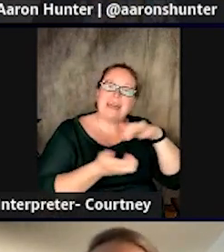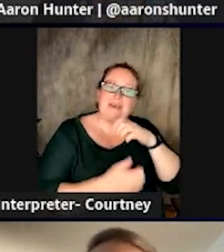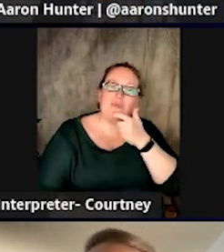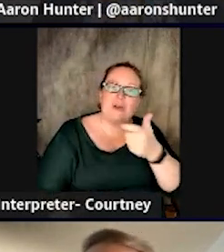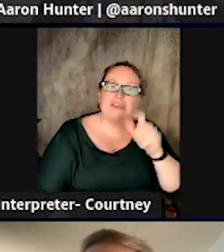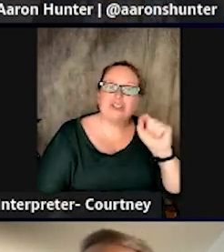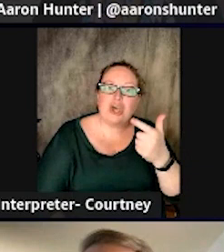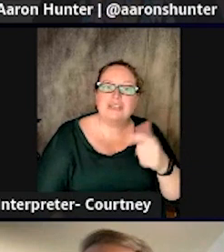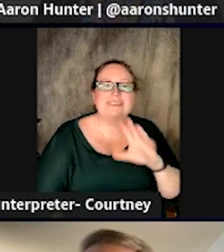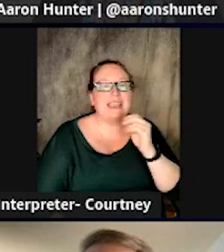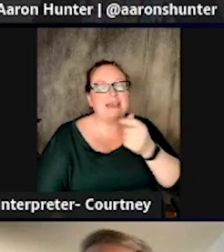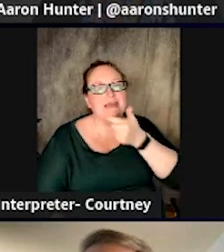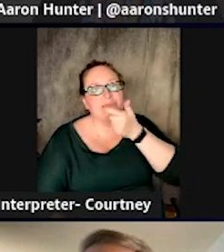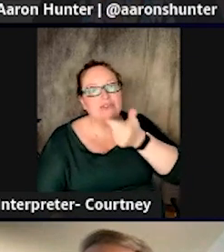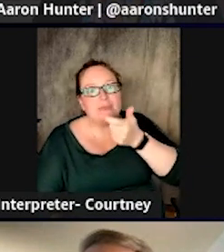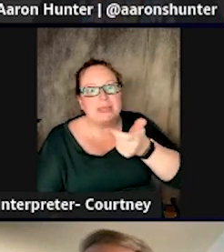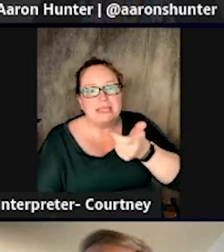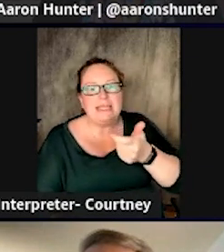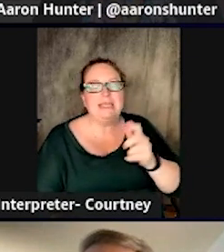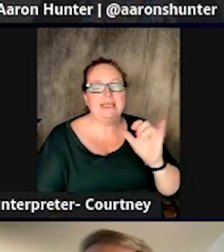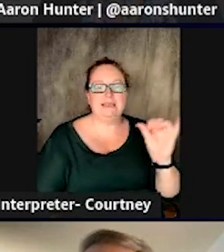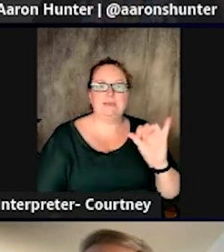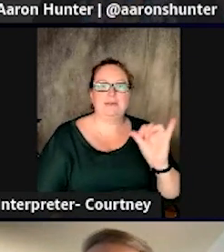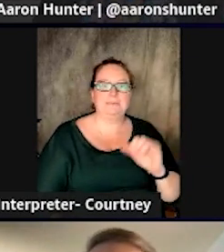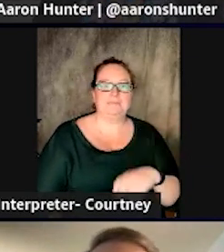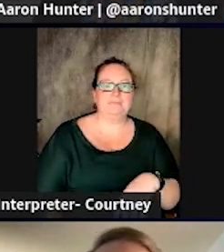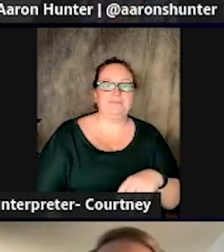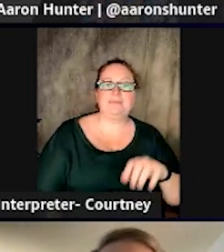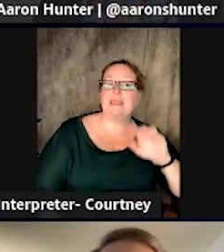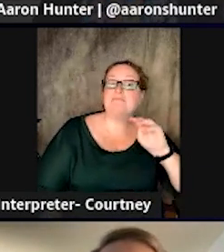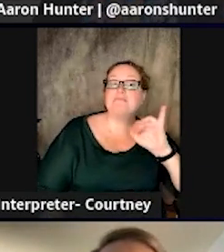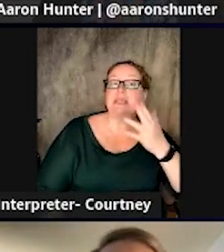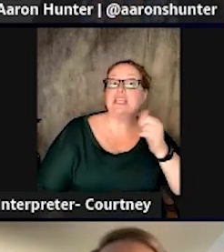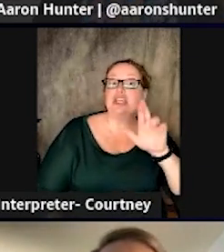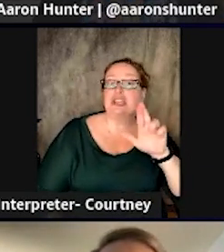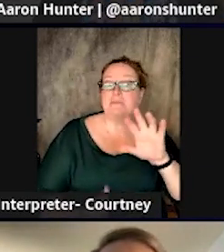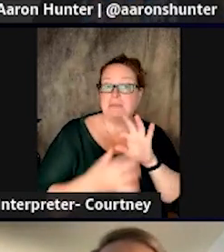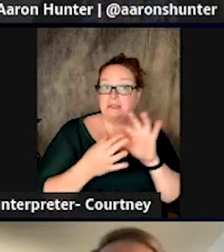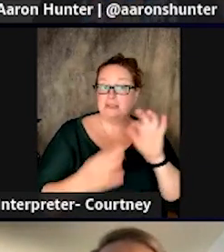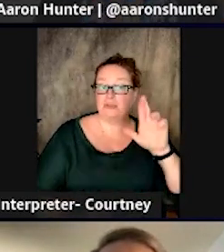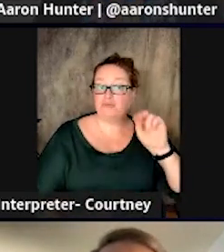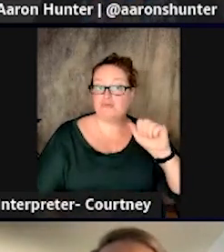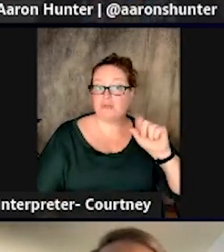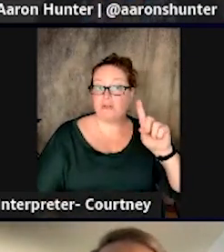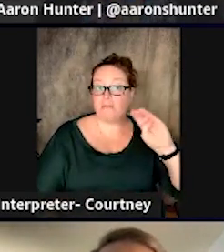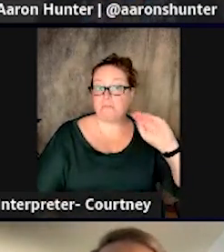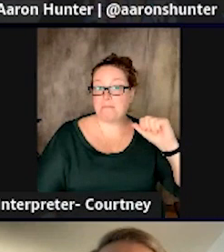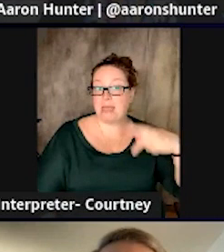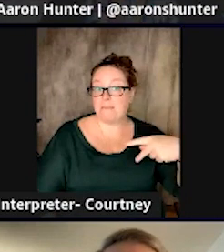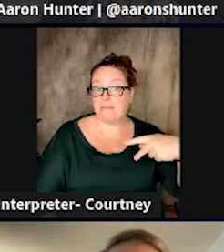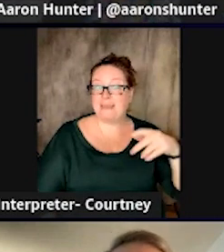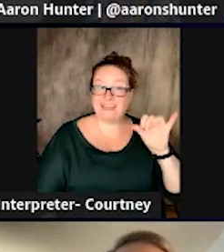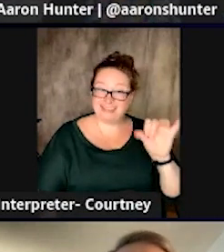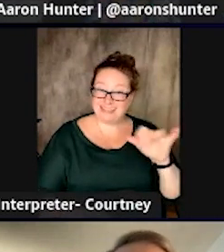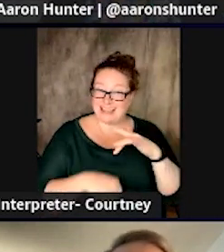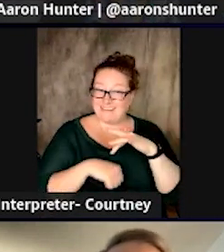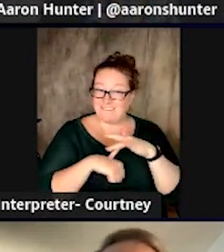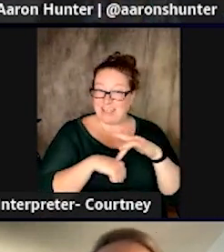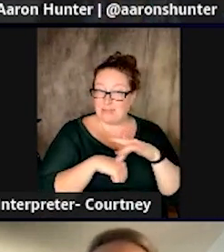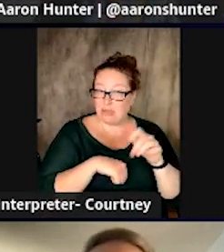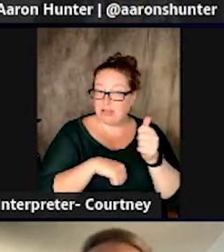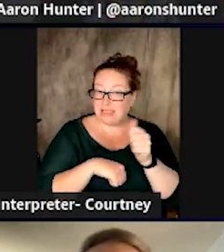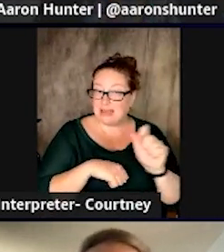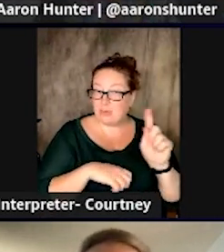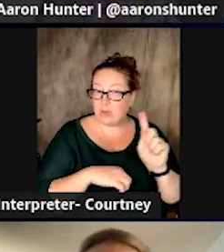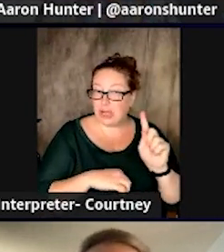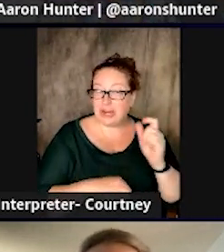observability itself as well. And then Mahir mentioned the roadmap. Is that roadmap available anywhere? And if